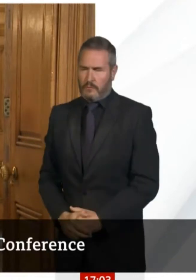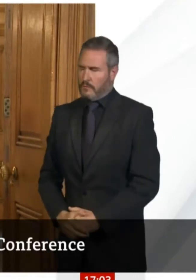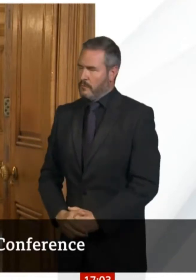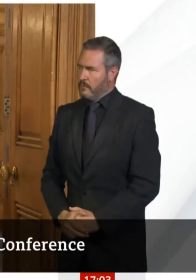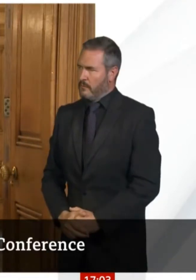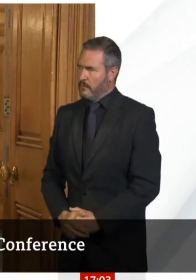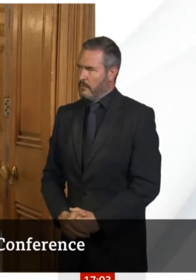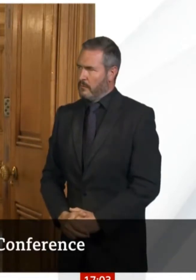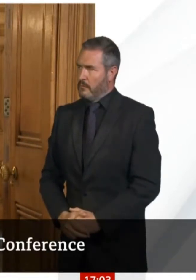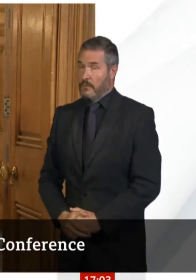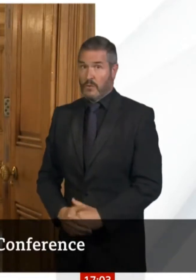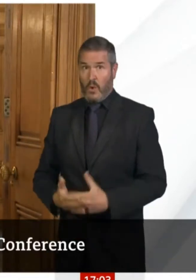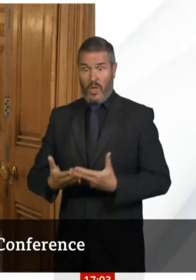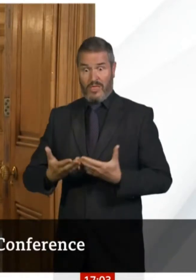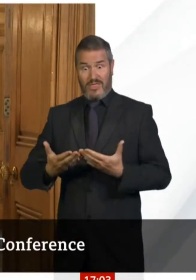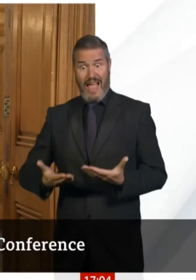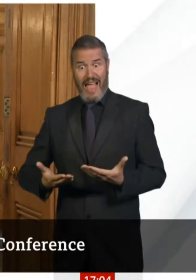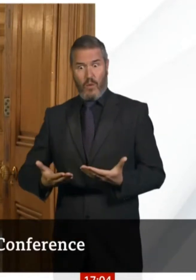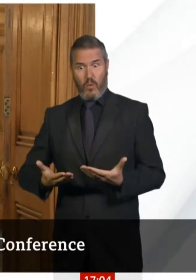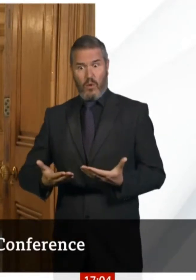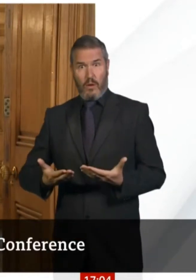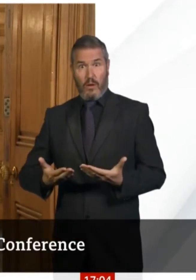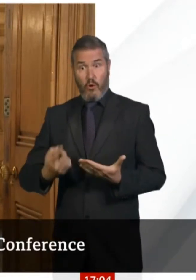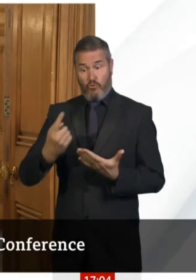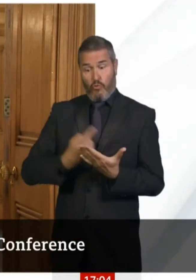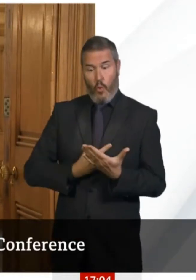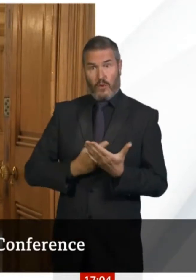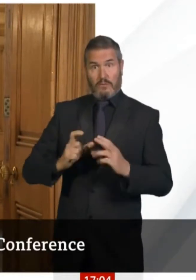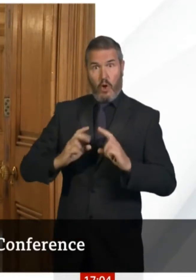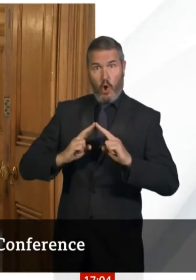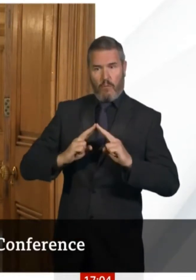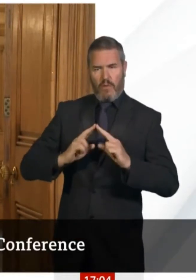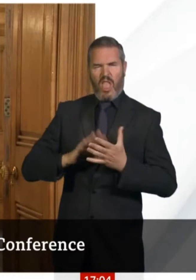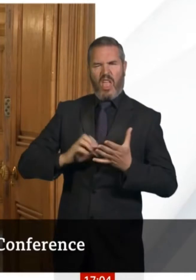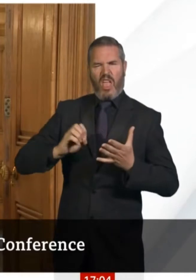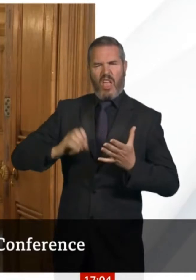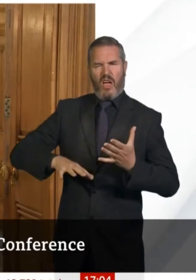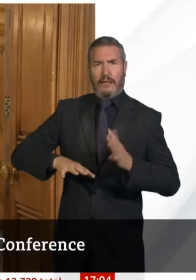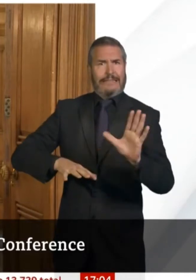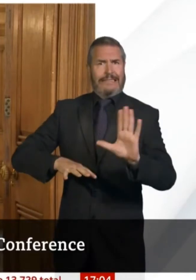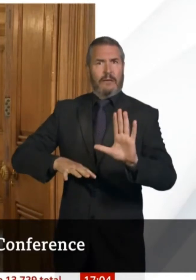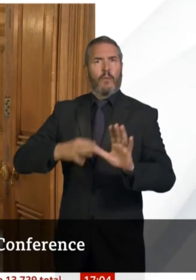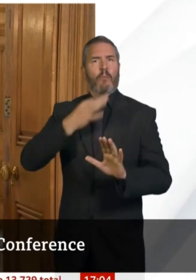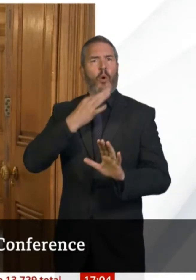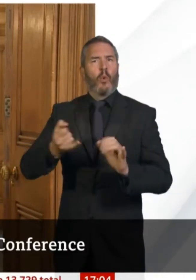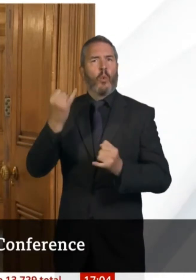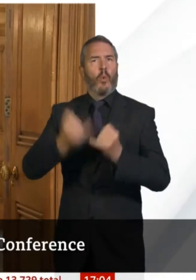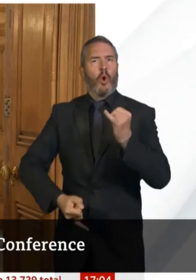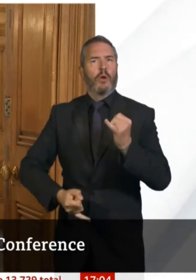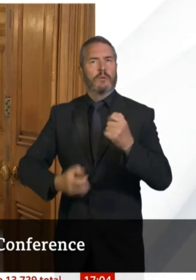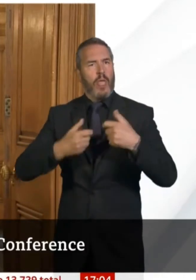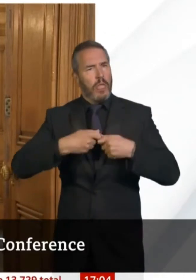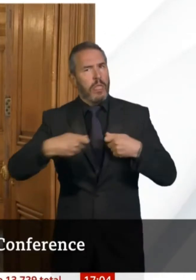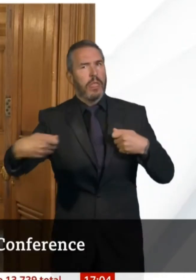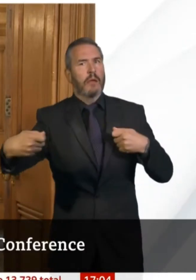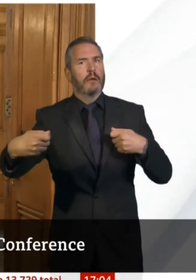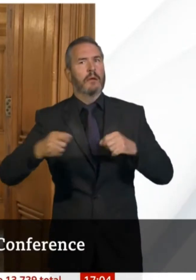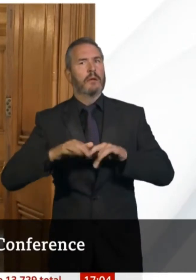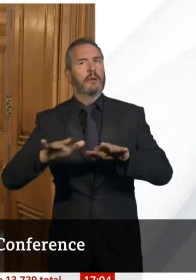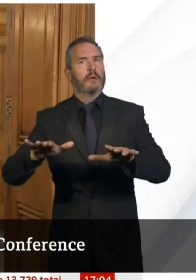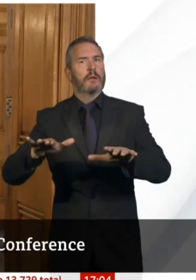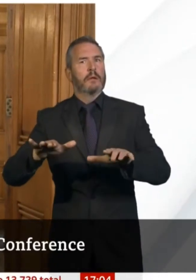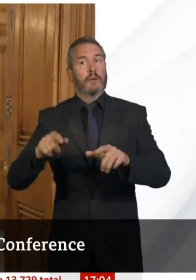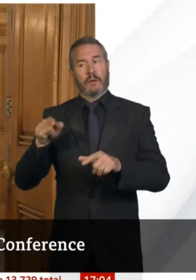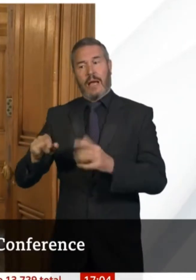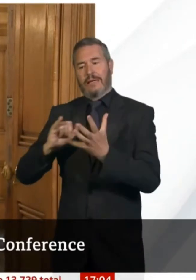So early relaxation would do more damage to the economy over a longer period. And I want to be really clear about this. The advice